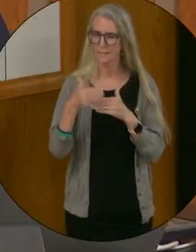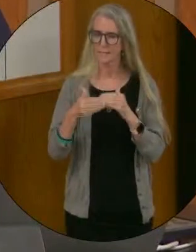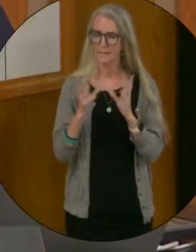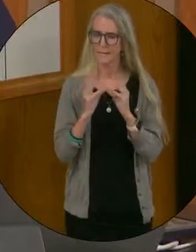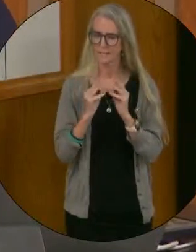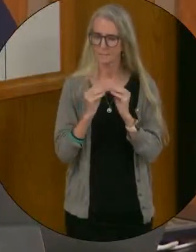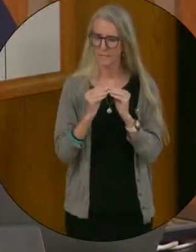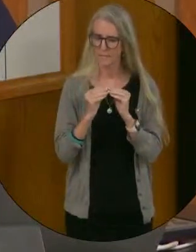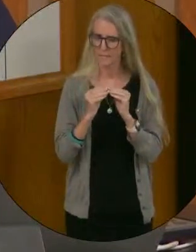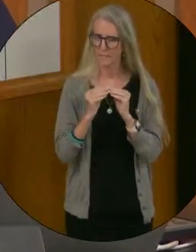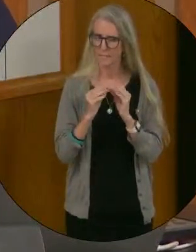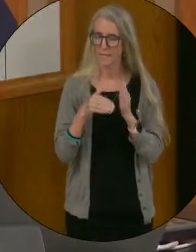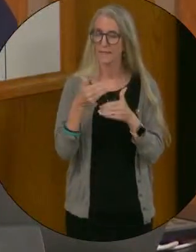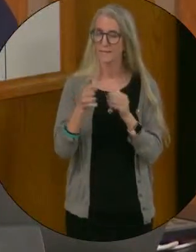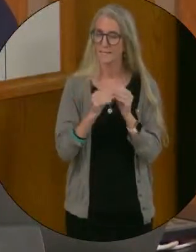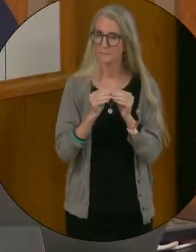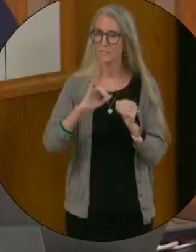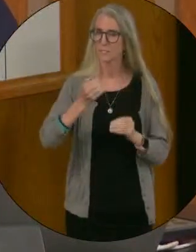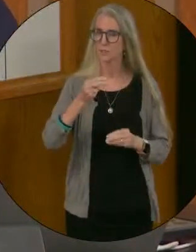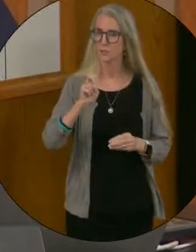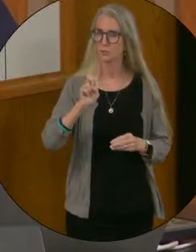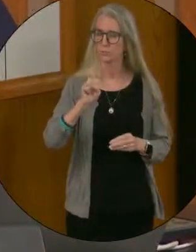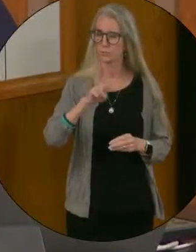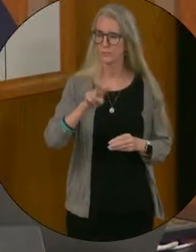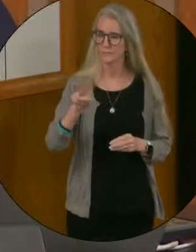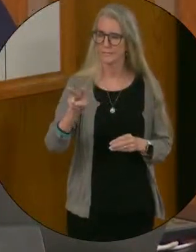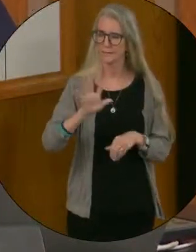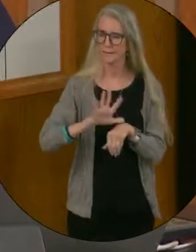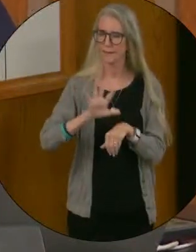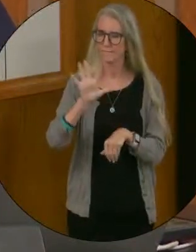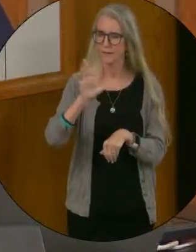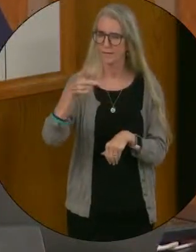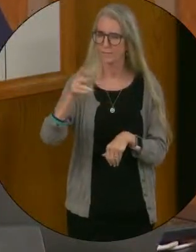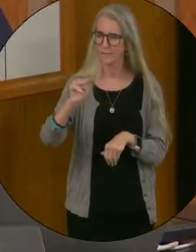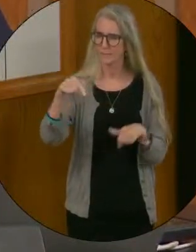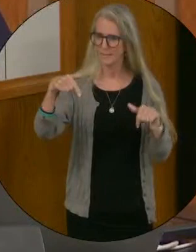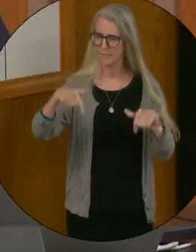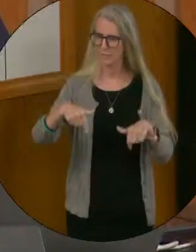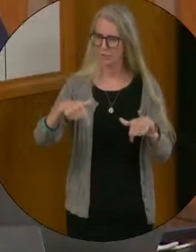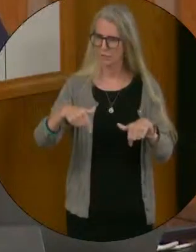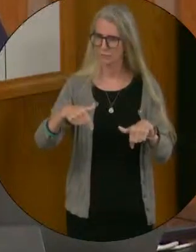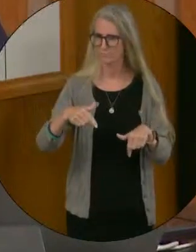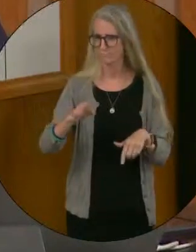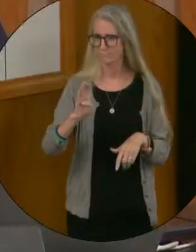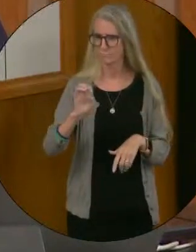the next meeting is June 22nd at 5 p.m. here in the boardroom.